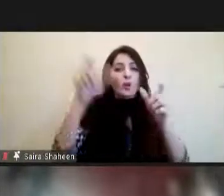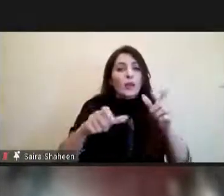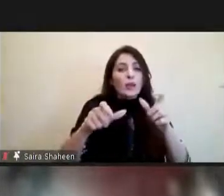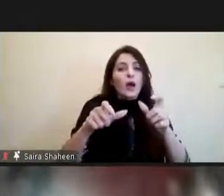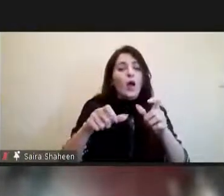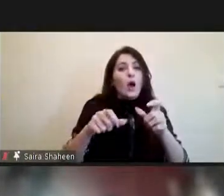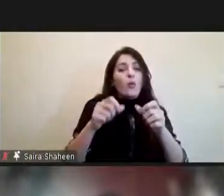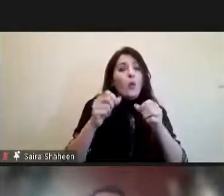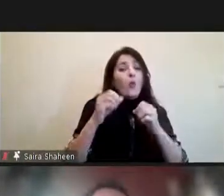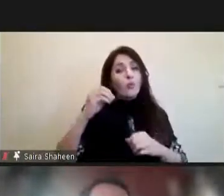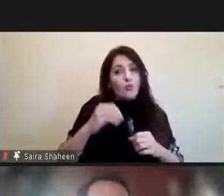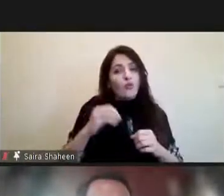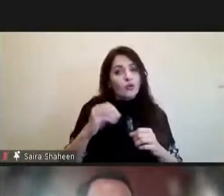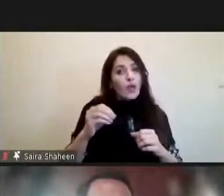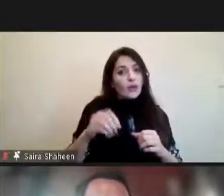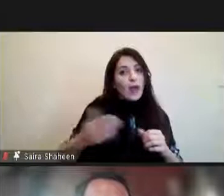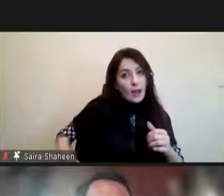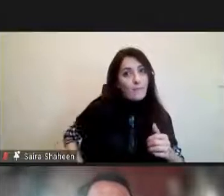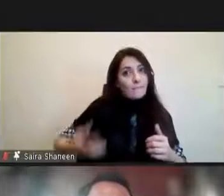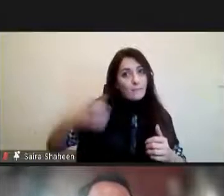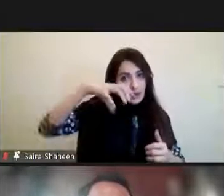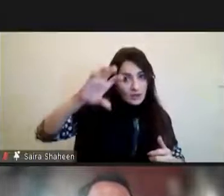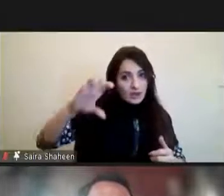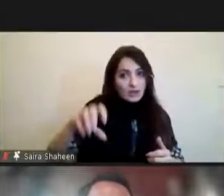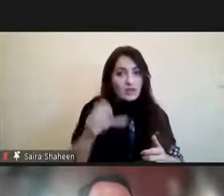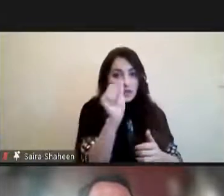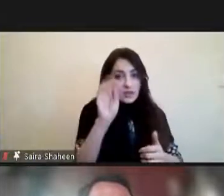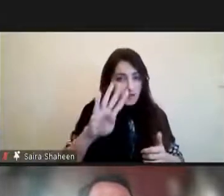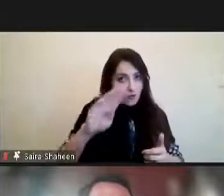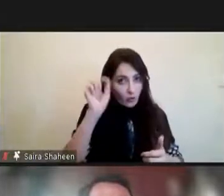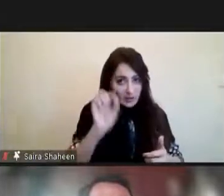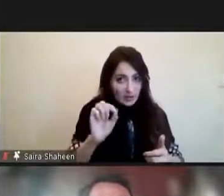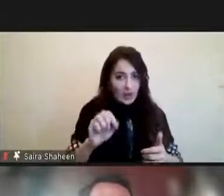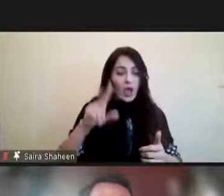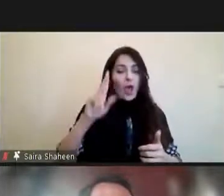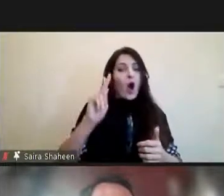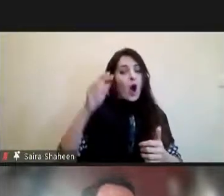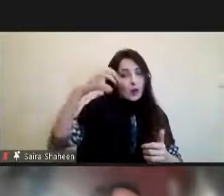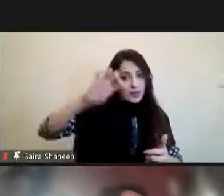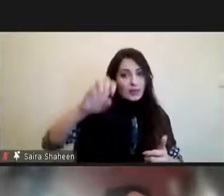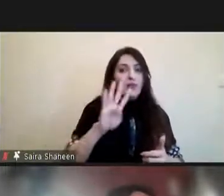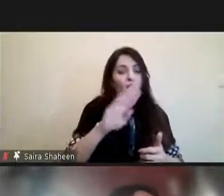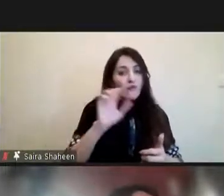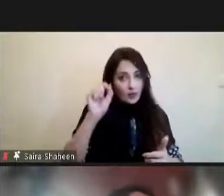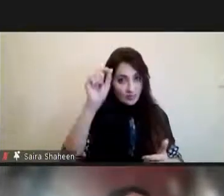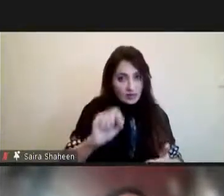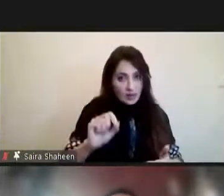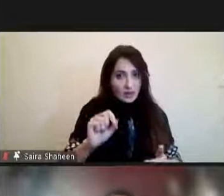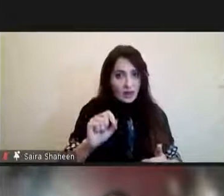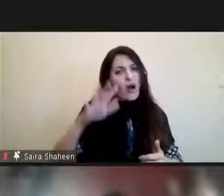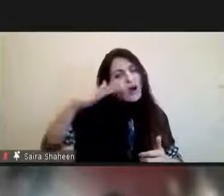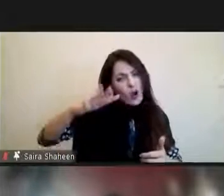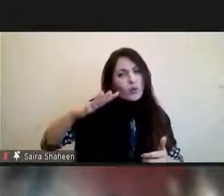But in Bangladesh, the proportion is 64%, and in Kenya is 40%, around 40%.